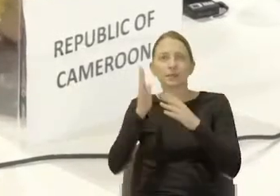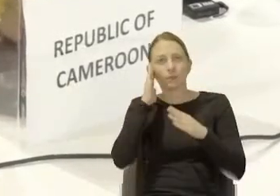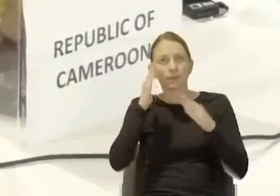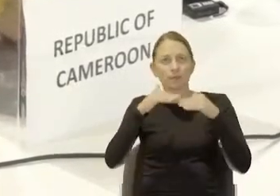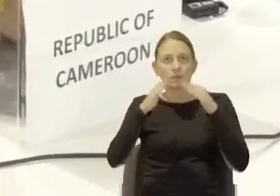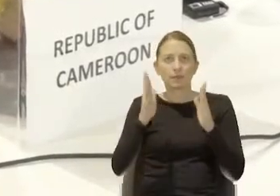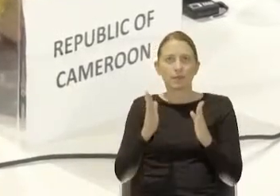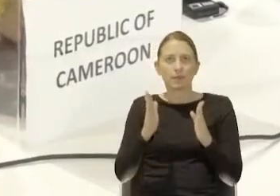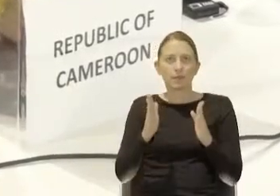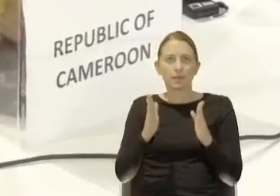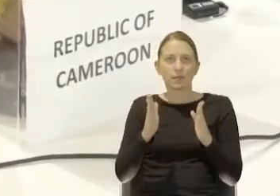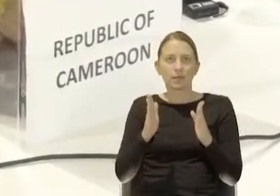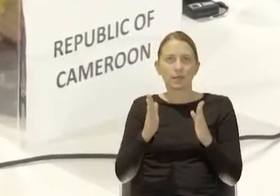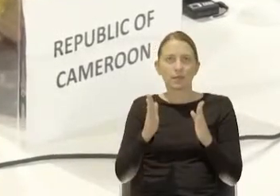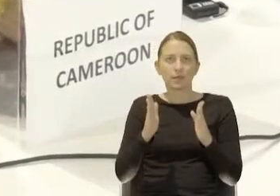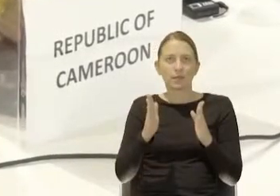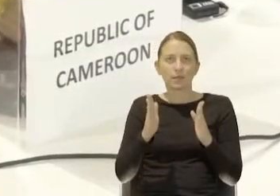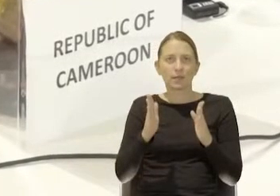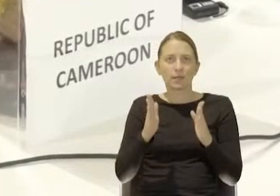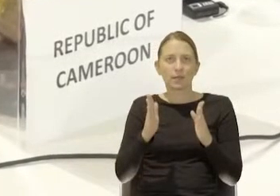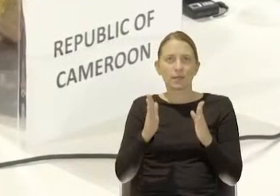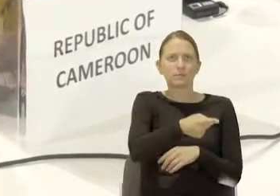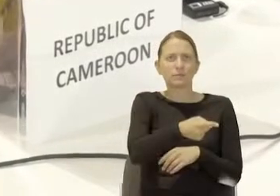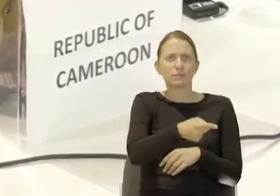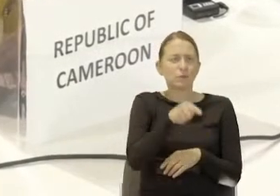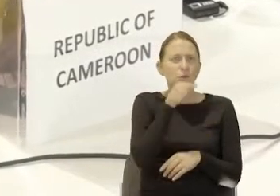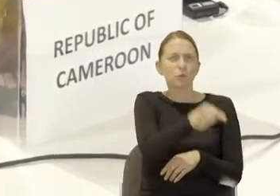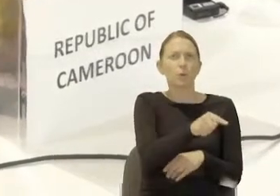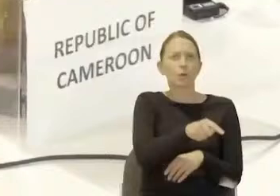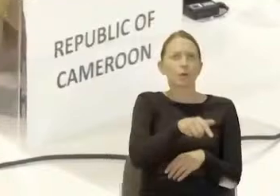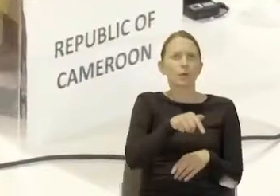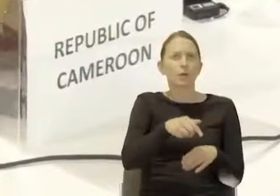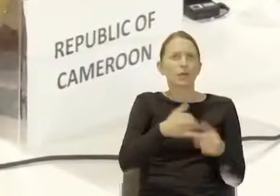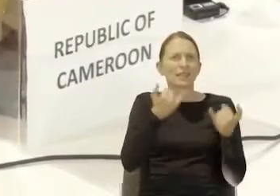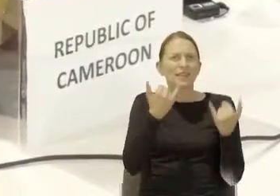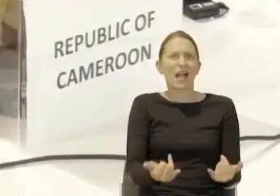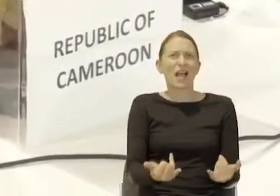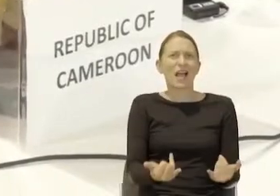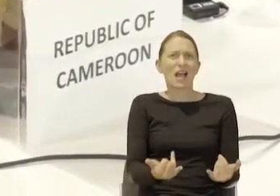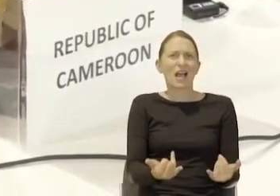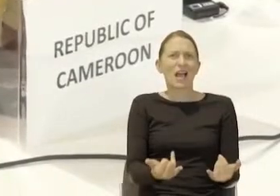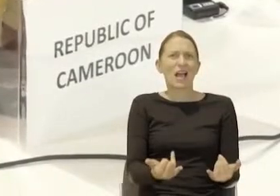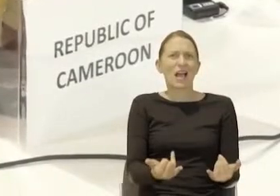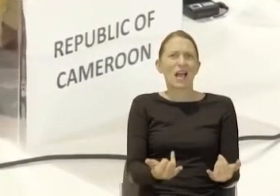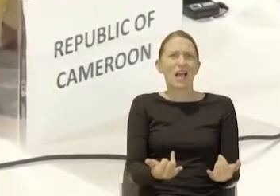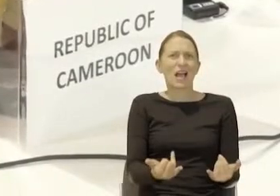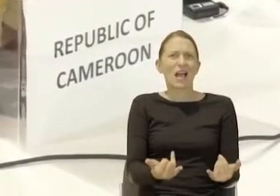government has decided to really deal with this critical issue.